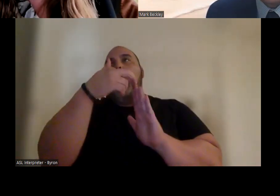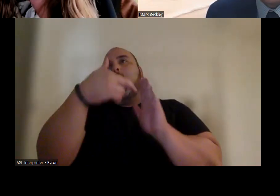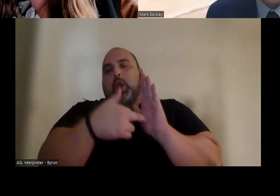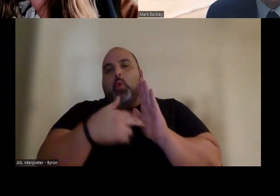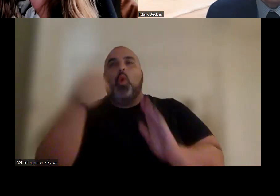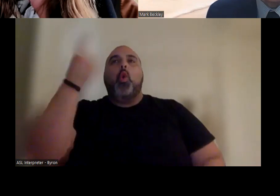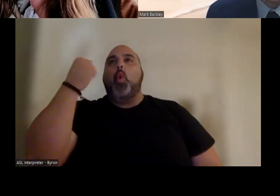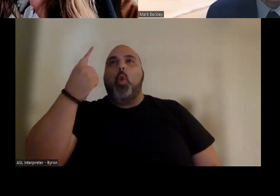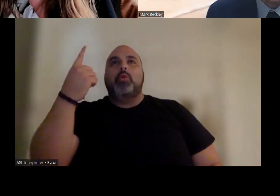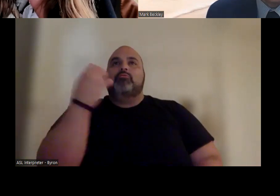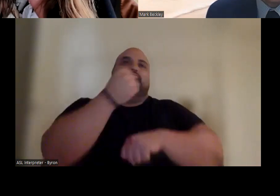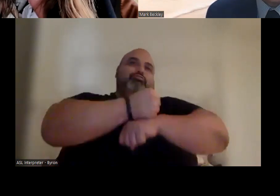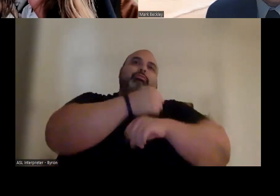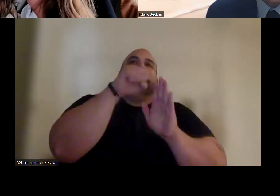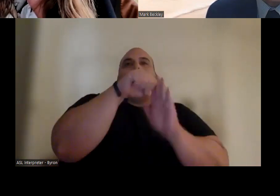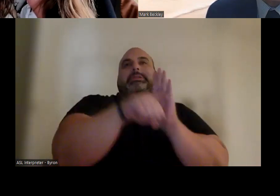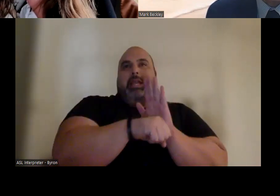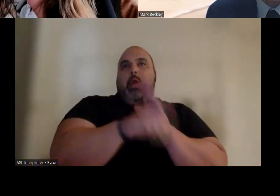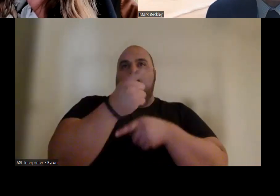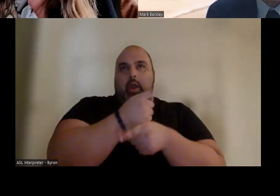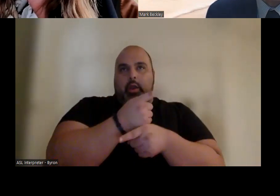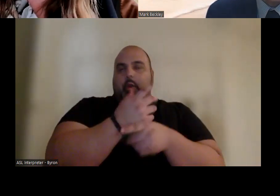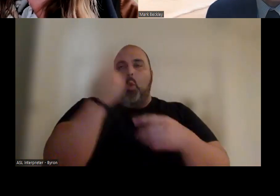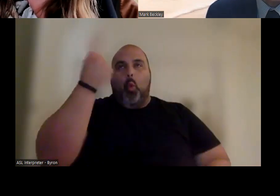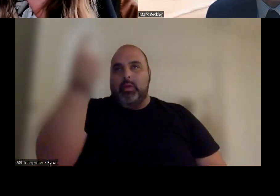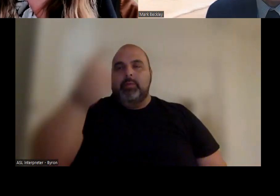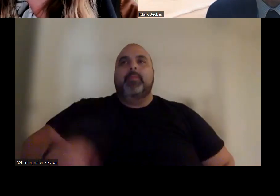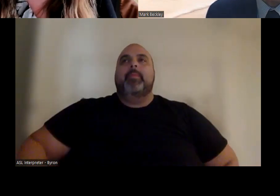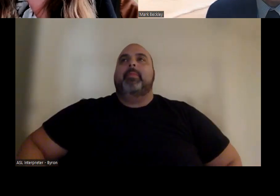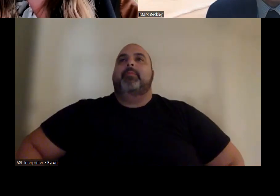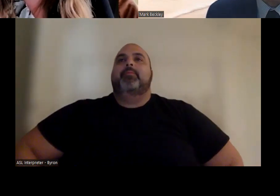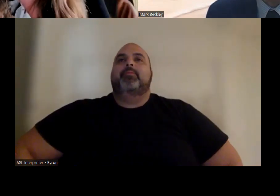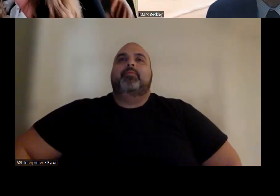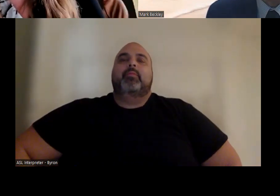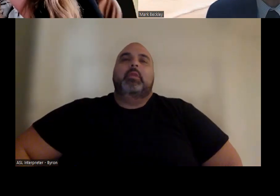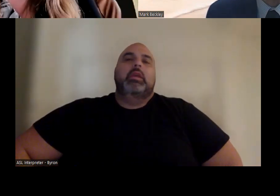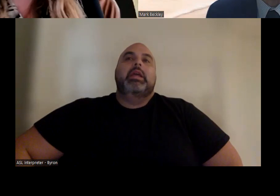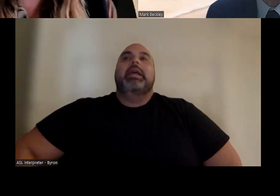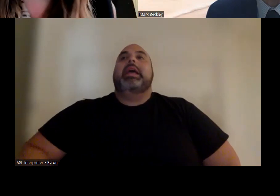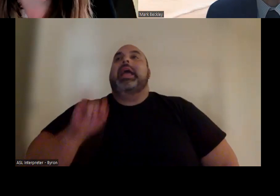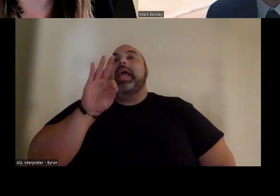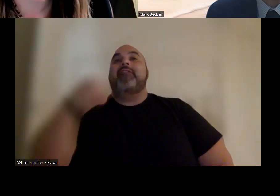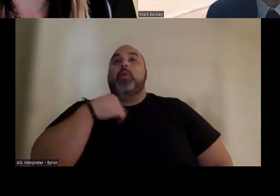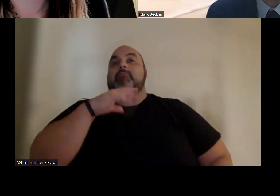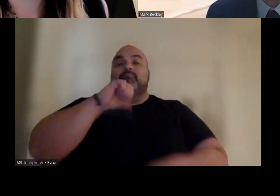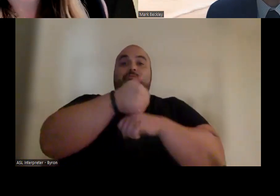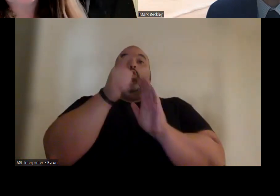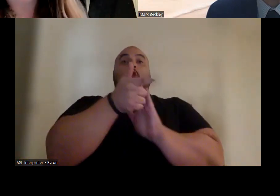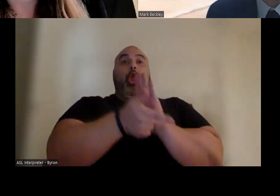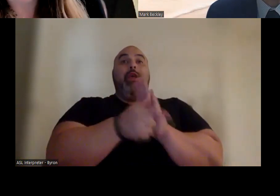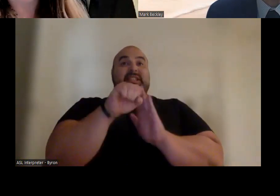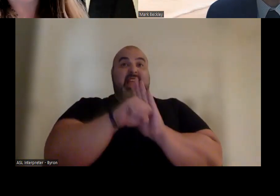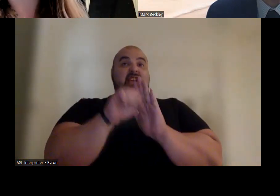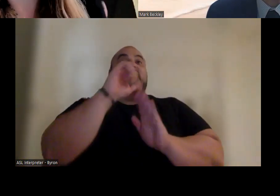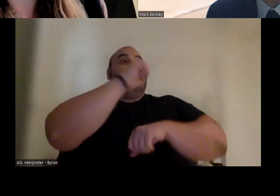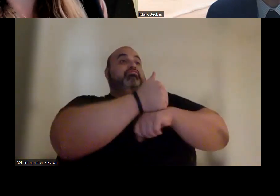always trump state, right? So, you know, if we enact a law and say the federal